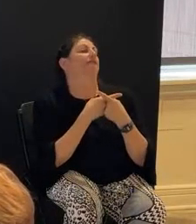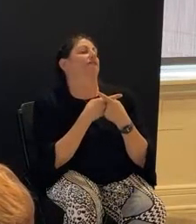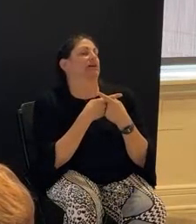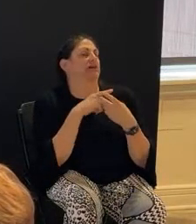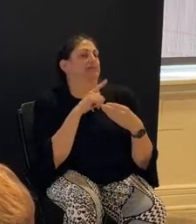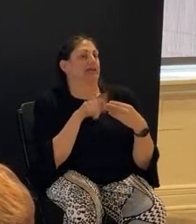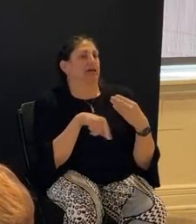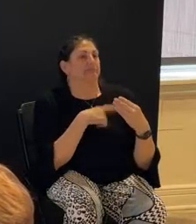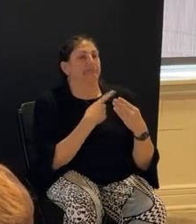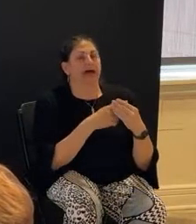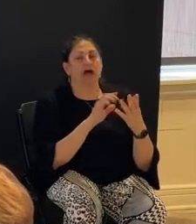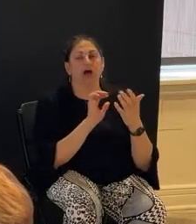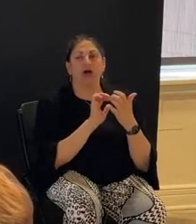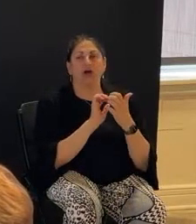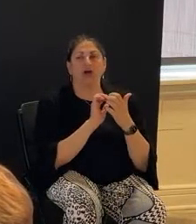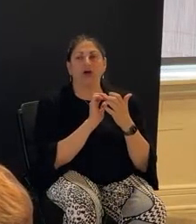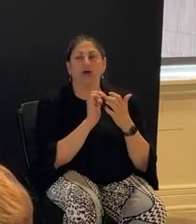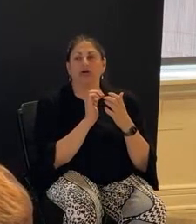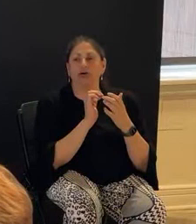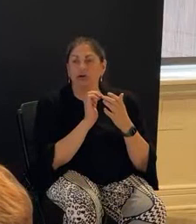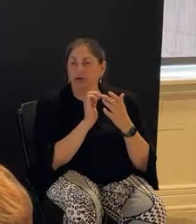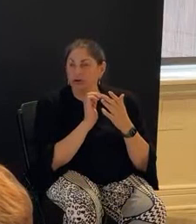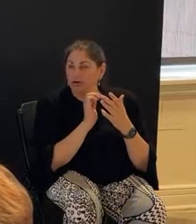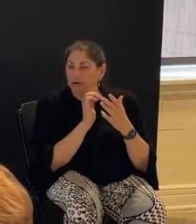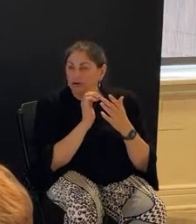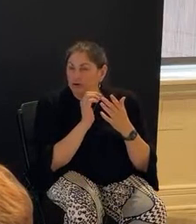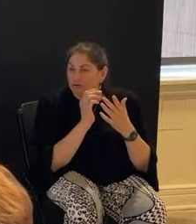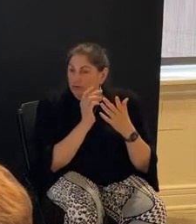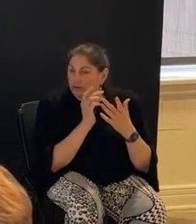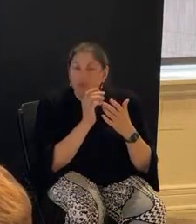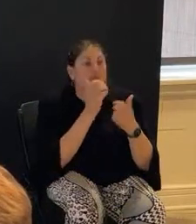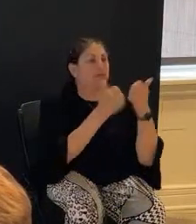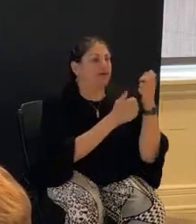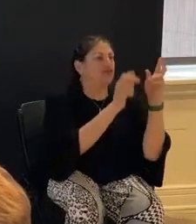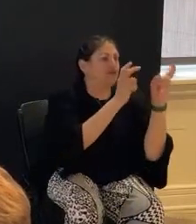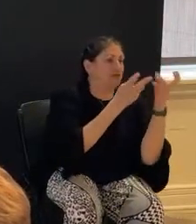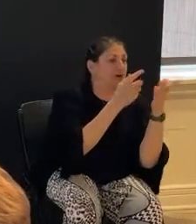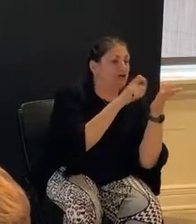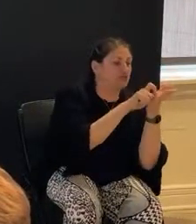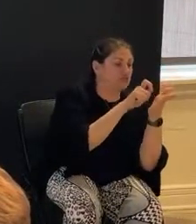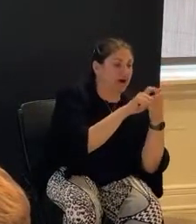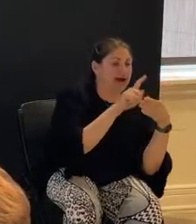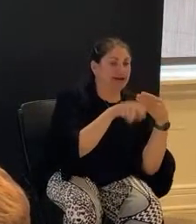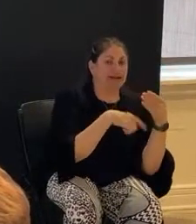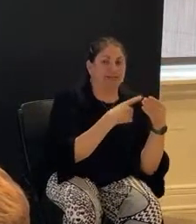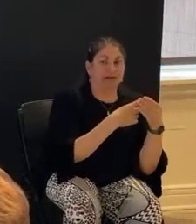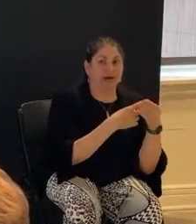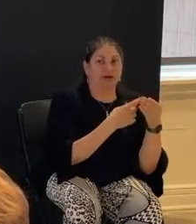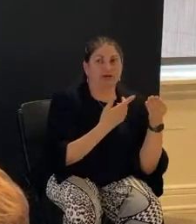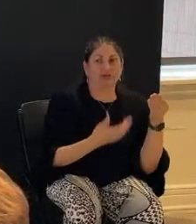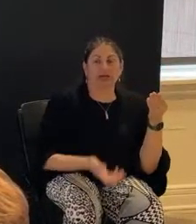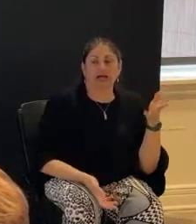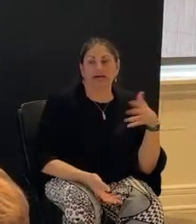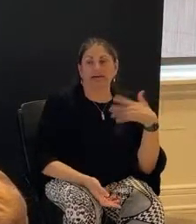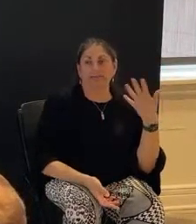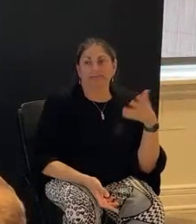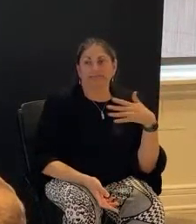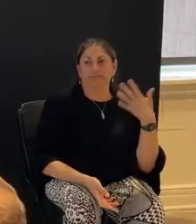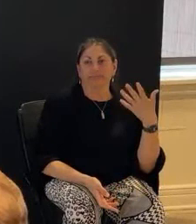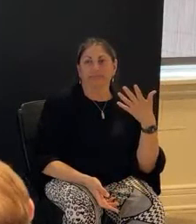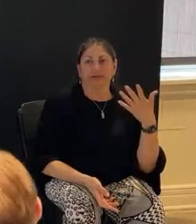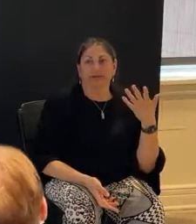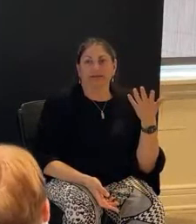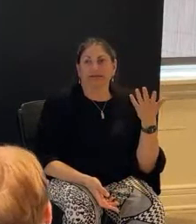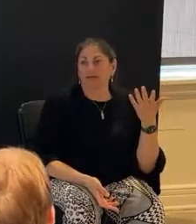to, which portion to write about, rather to write it about as a whole in